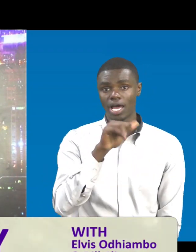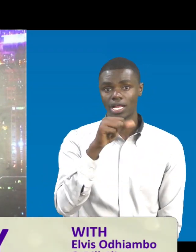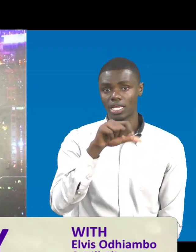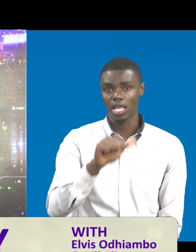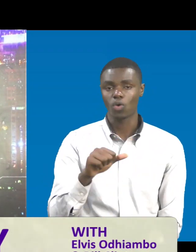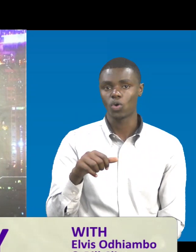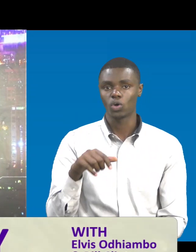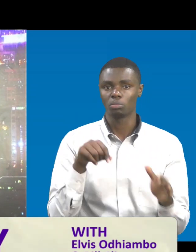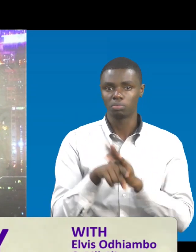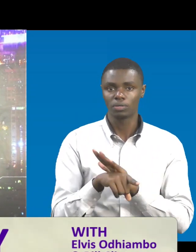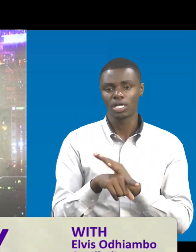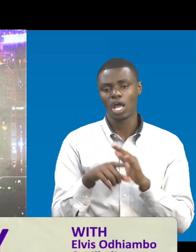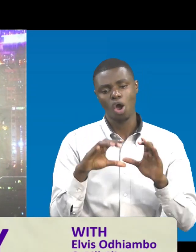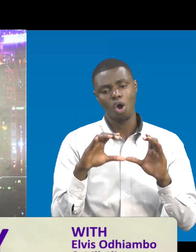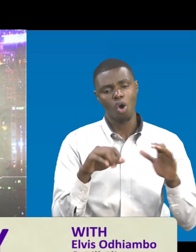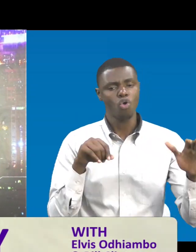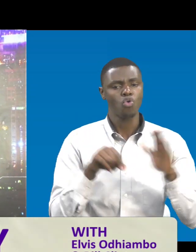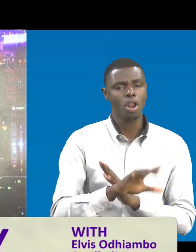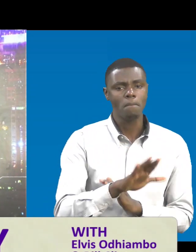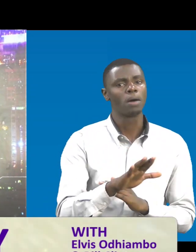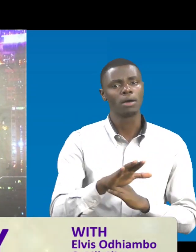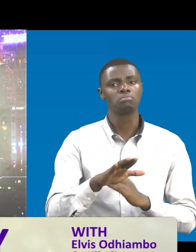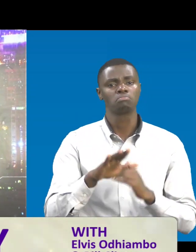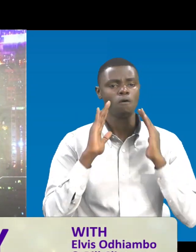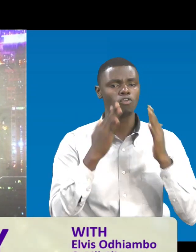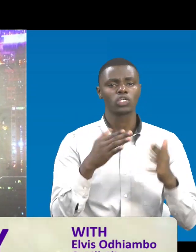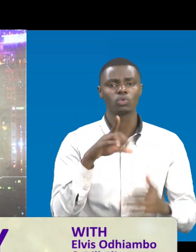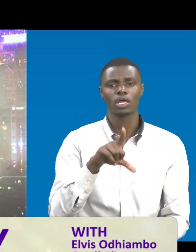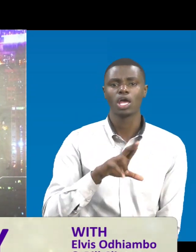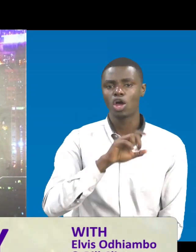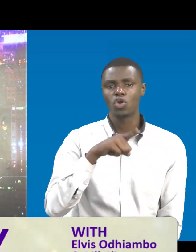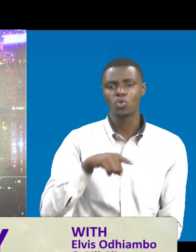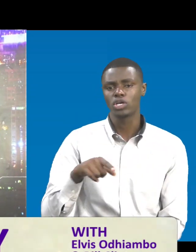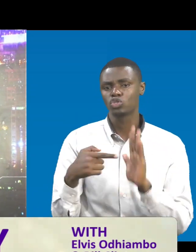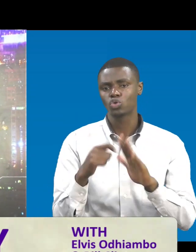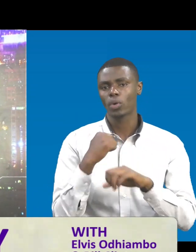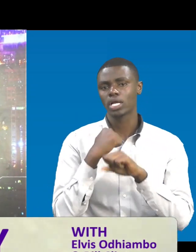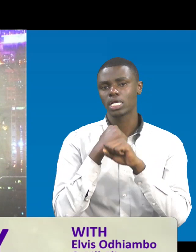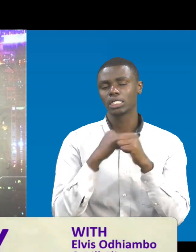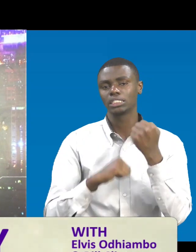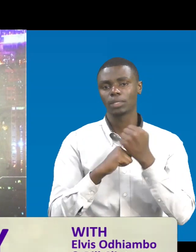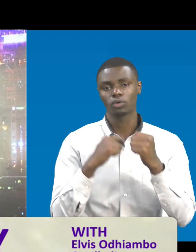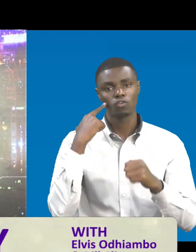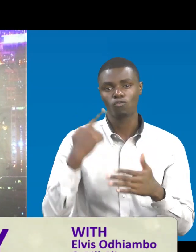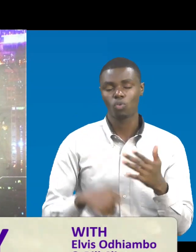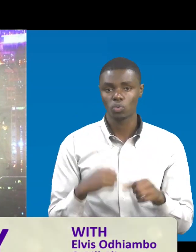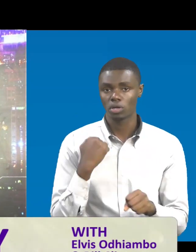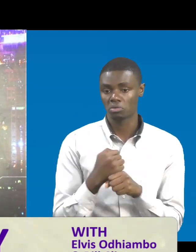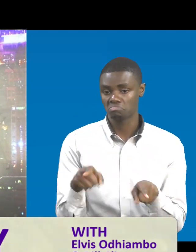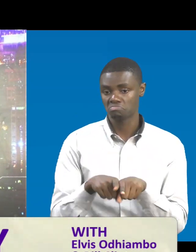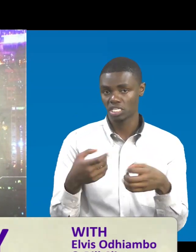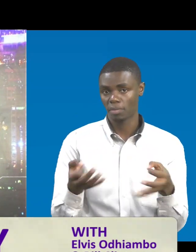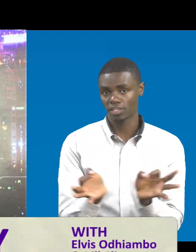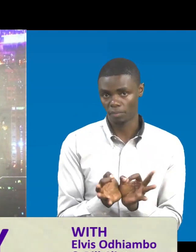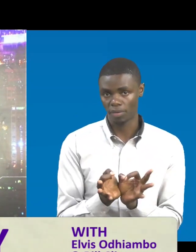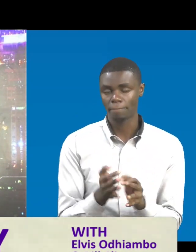scored, dedicated his goal to Luis Diaz, showing support for what they're going through as a family. But then